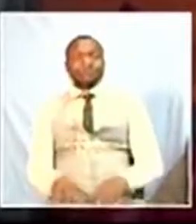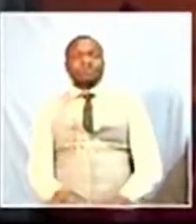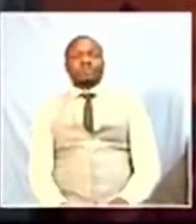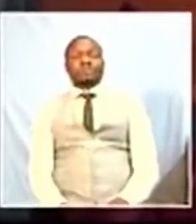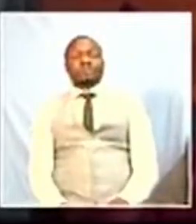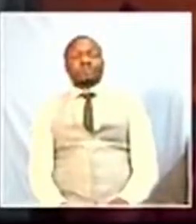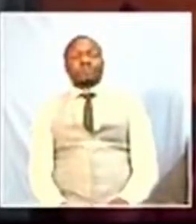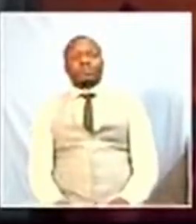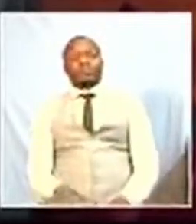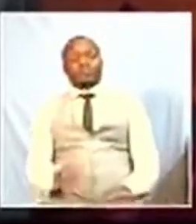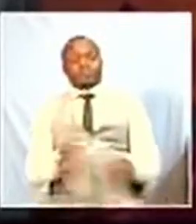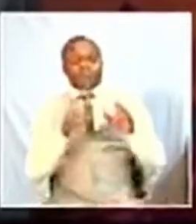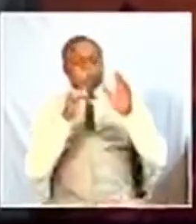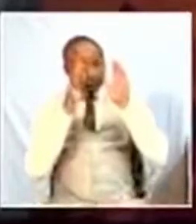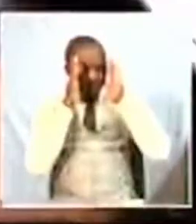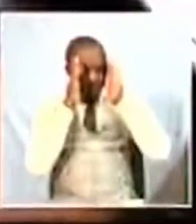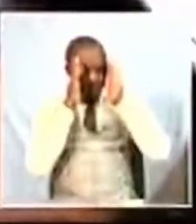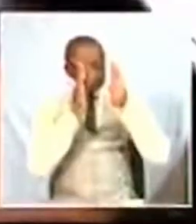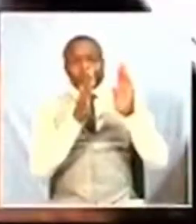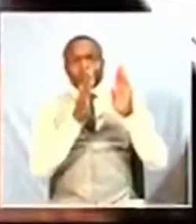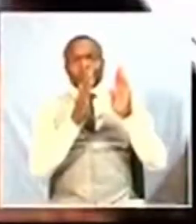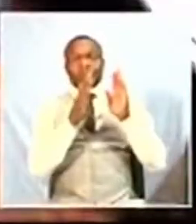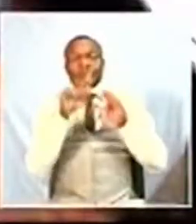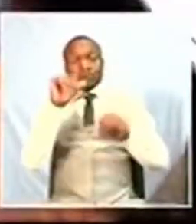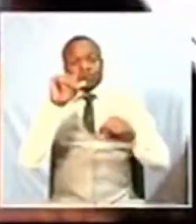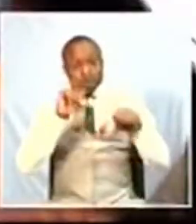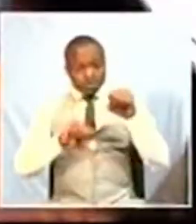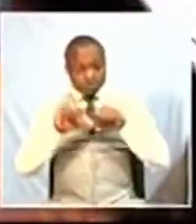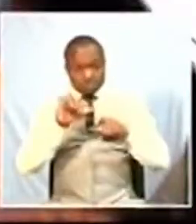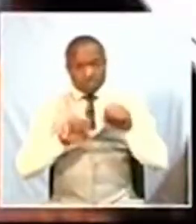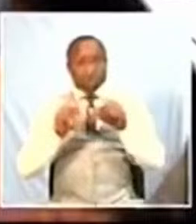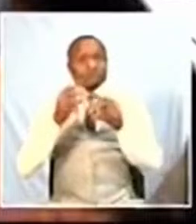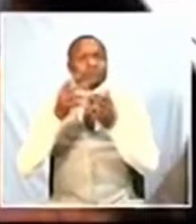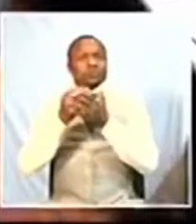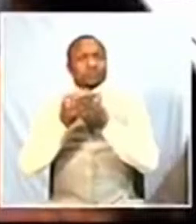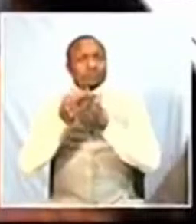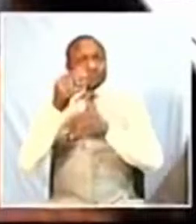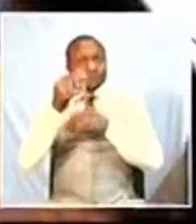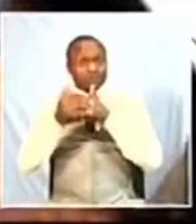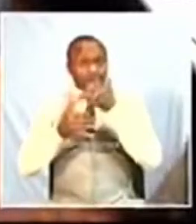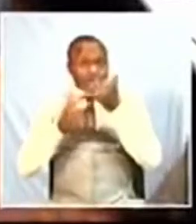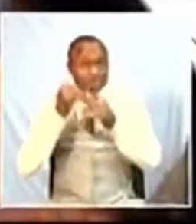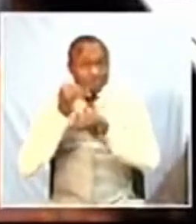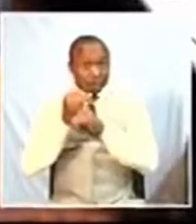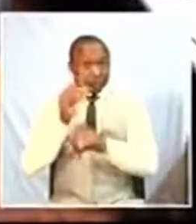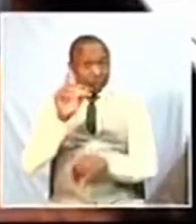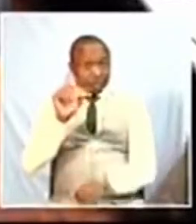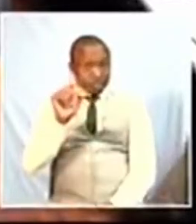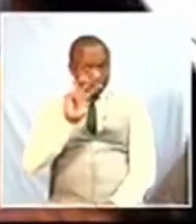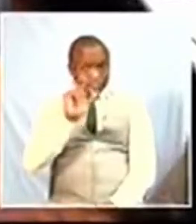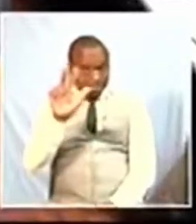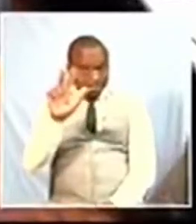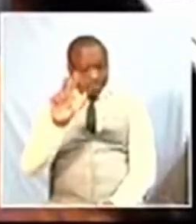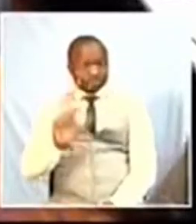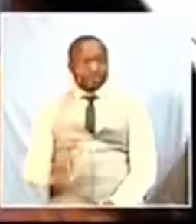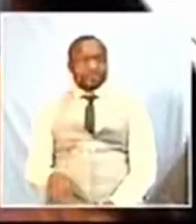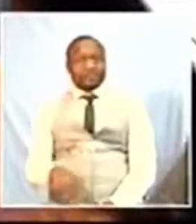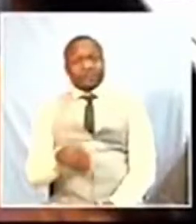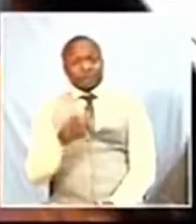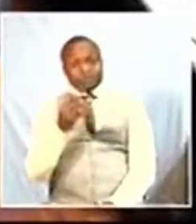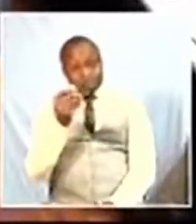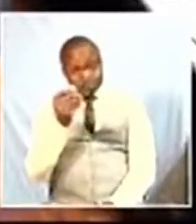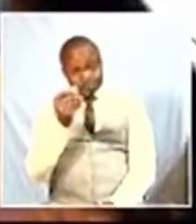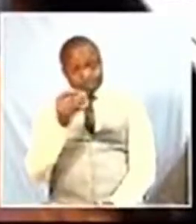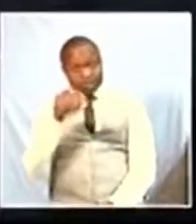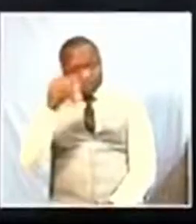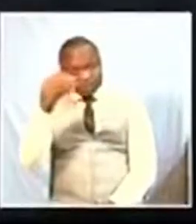sir. We are dealing with the audit for financial year 2023, right? So any monies that have